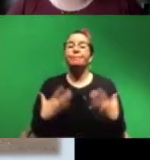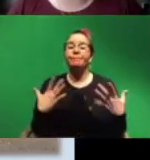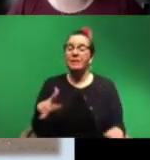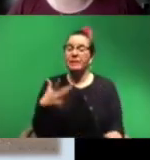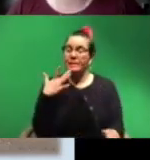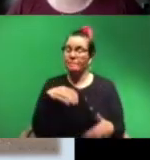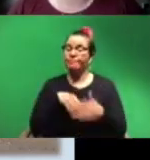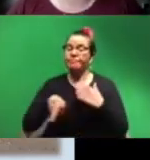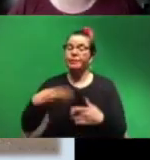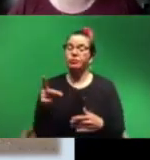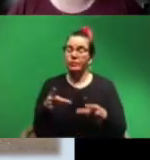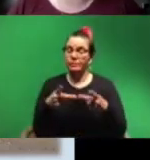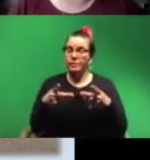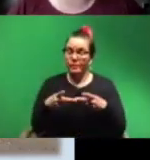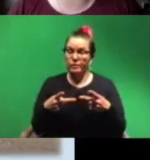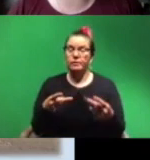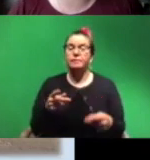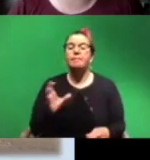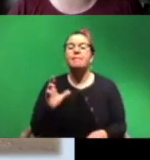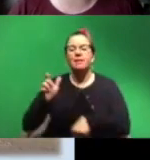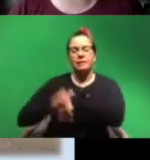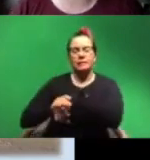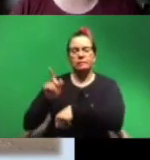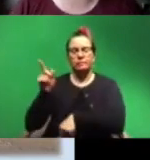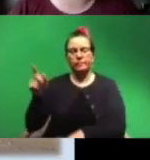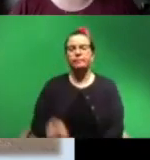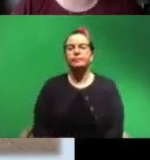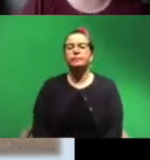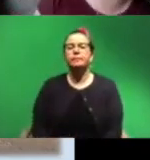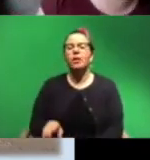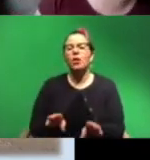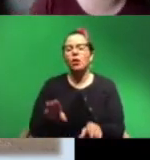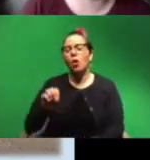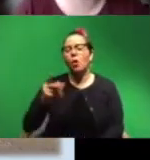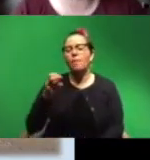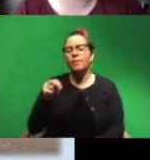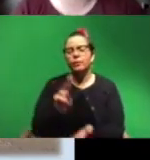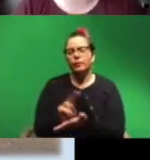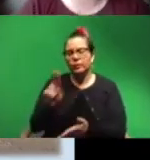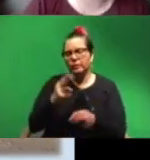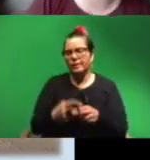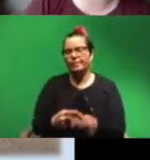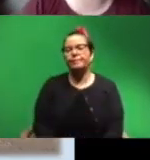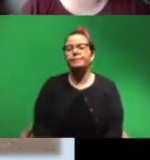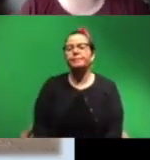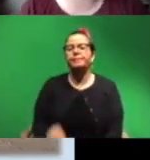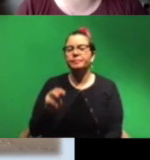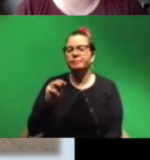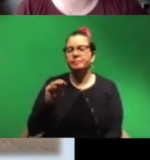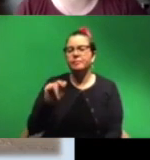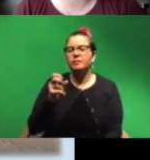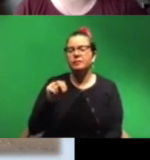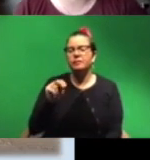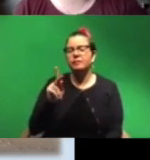PhD position, this time back in England at a place called the Open University, which is in a place called Milton Keynes that's not too far away